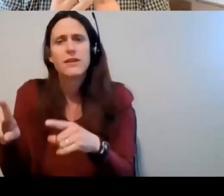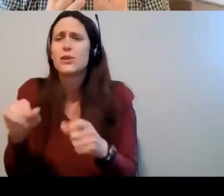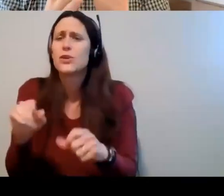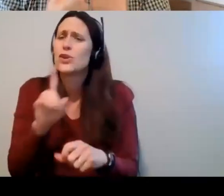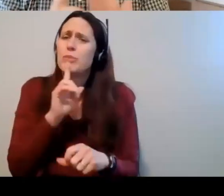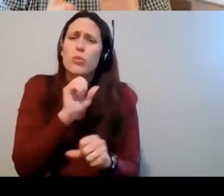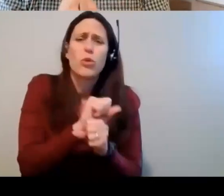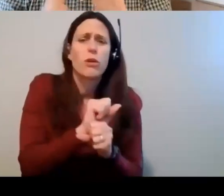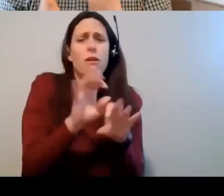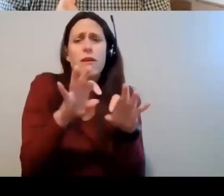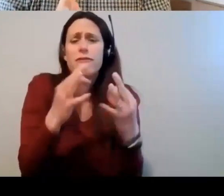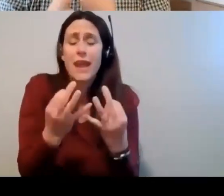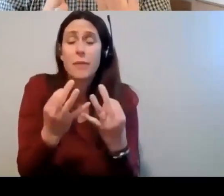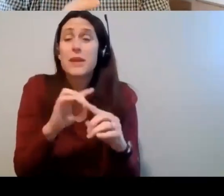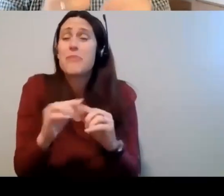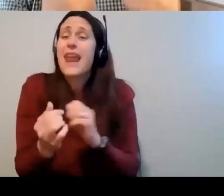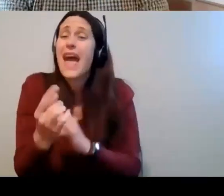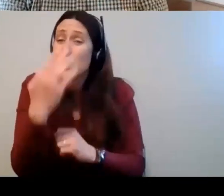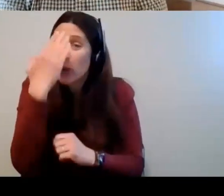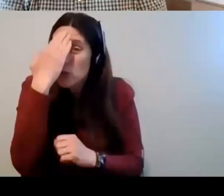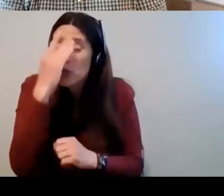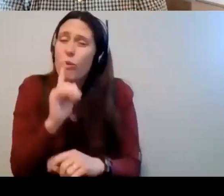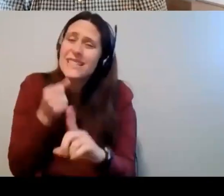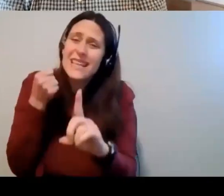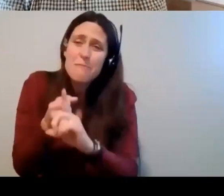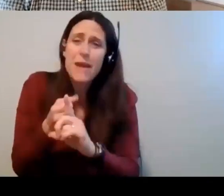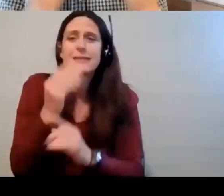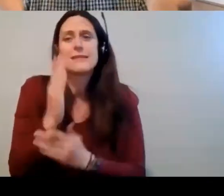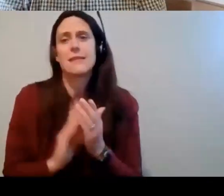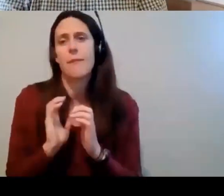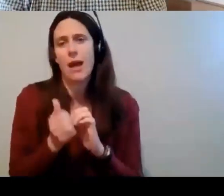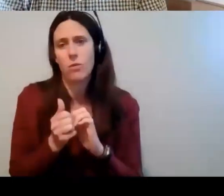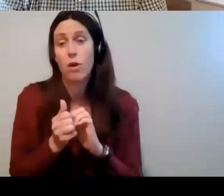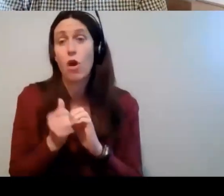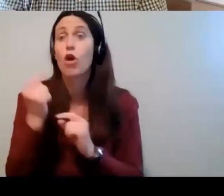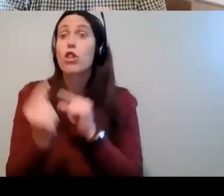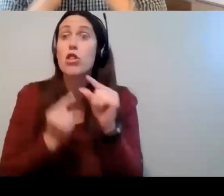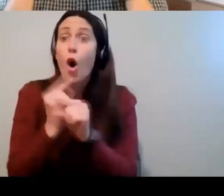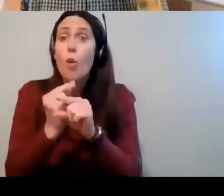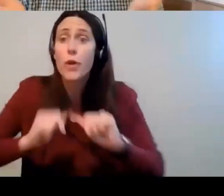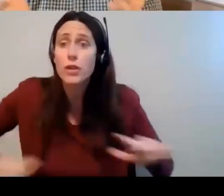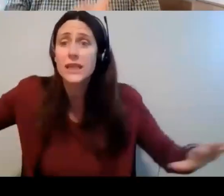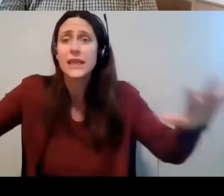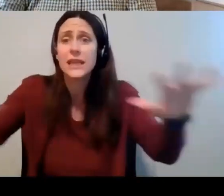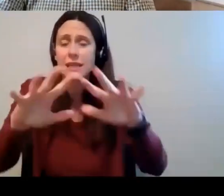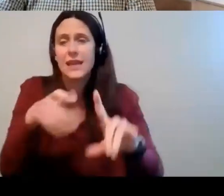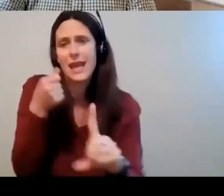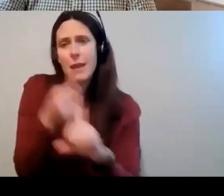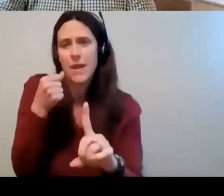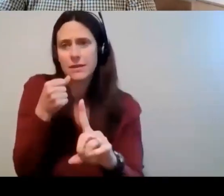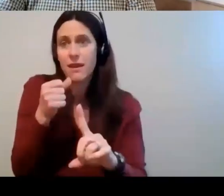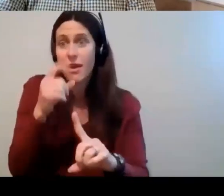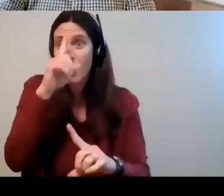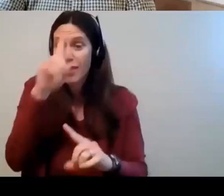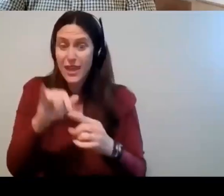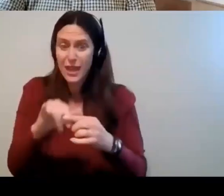or family, every person that we know is impacted in some way, globally. Right, and we just think about the collective